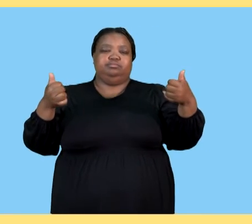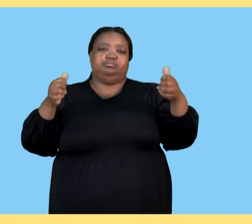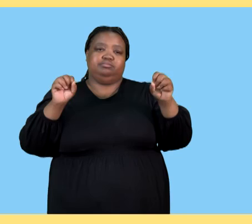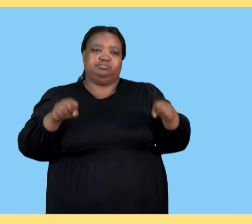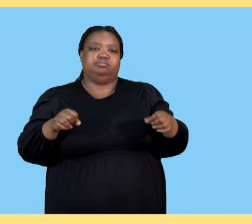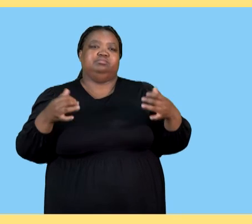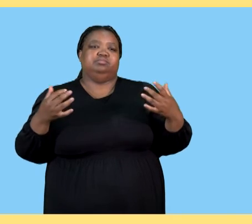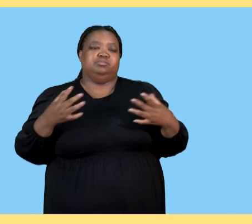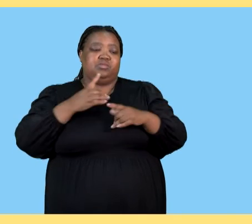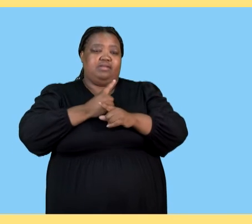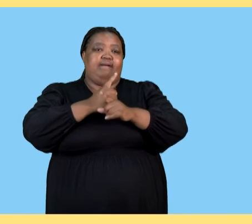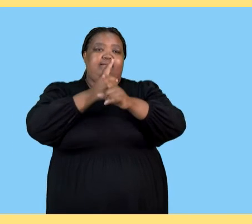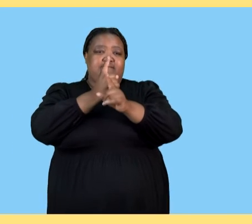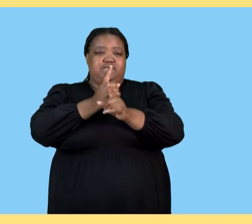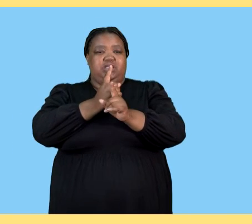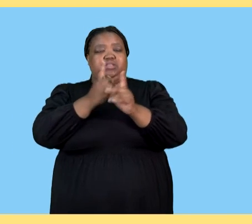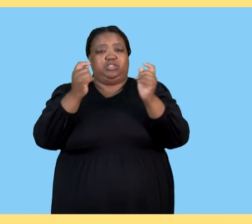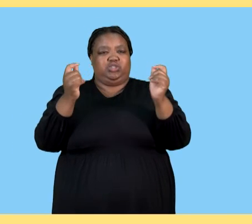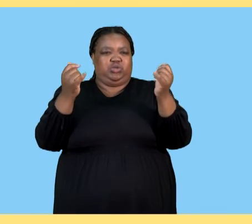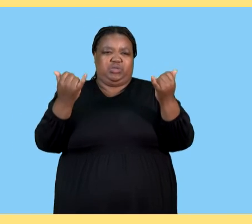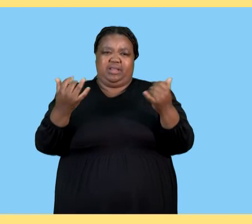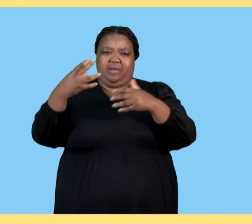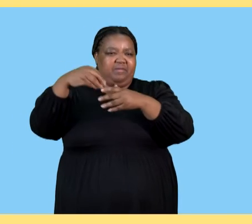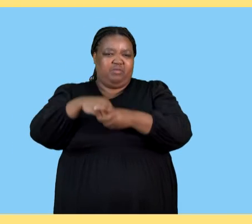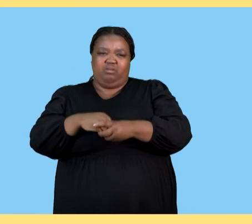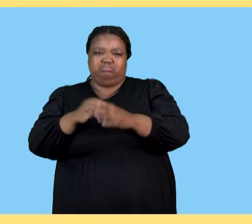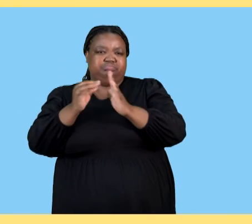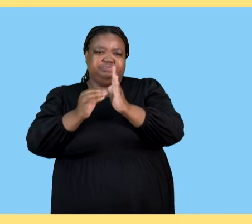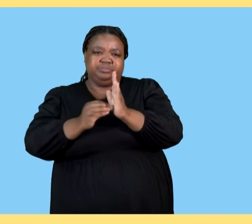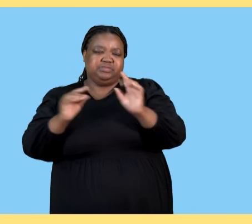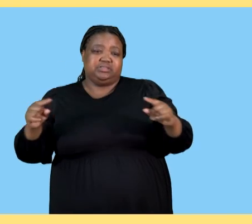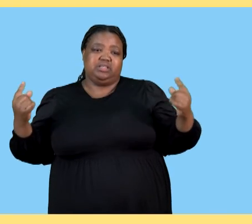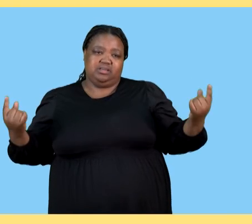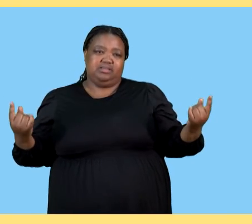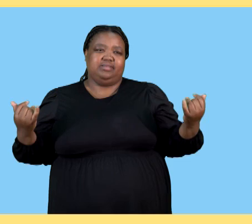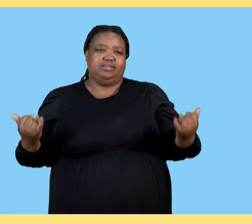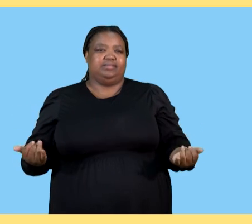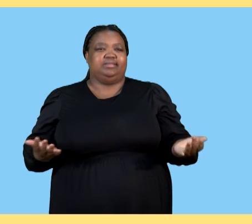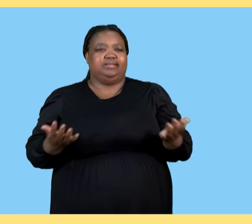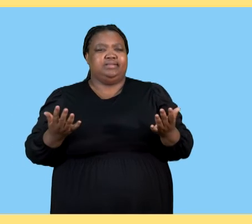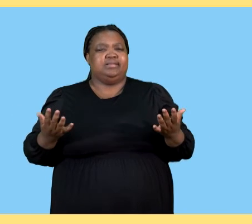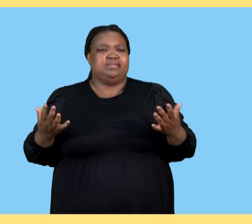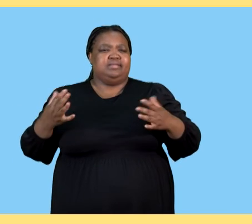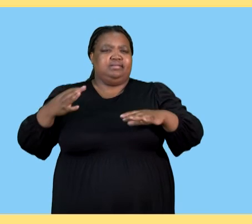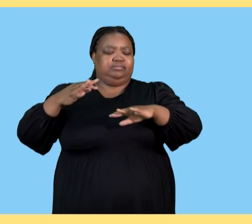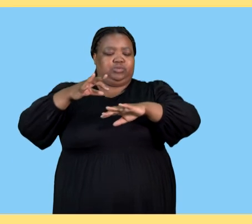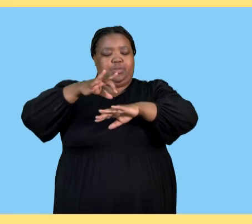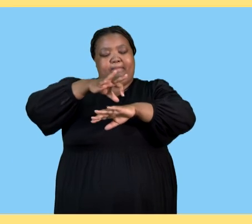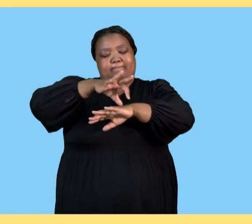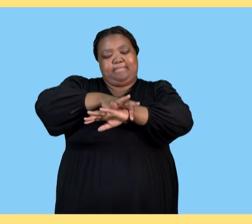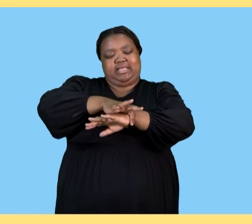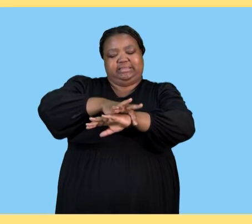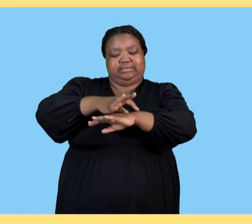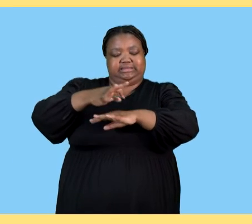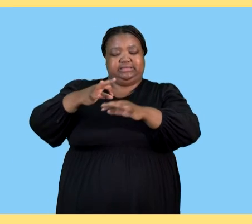All right, so already the fixed cost that we've mentioned will not be part of this. So the first one is going to be the wire